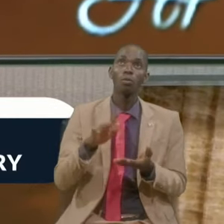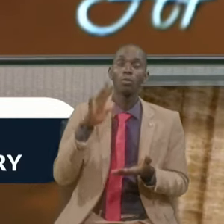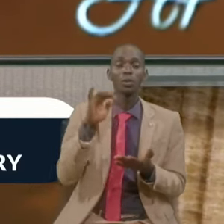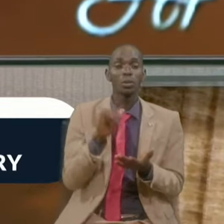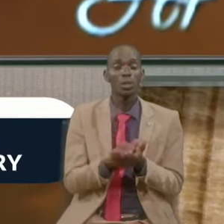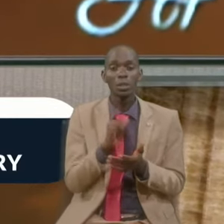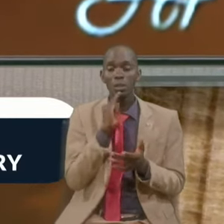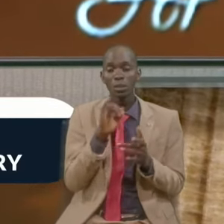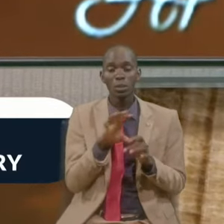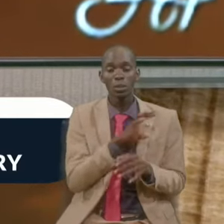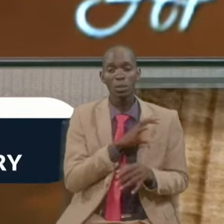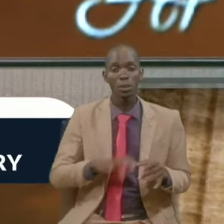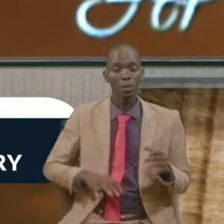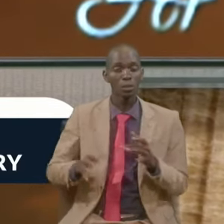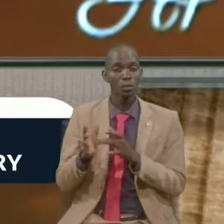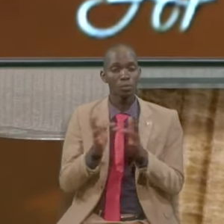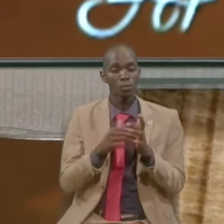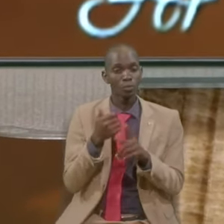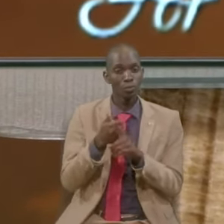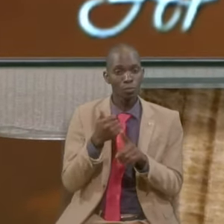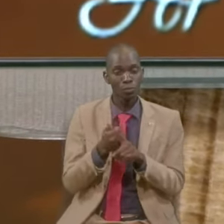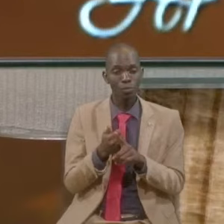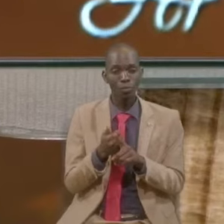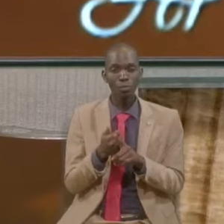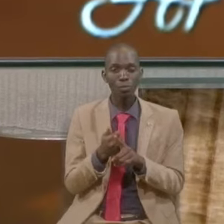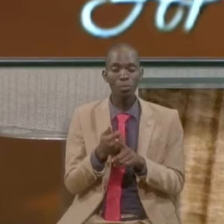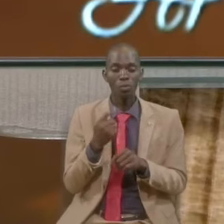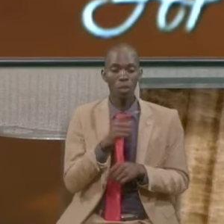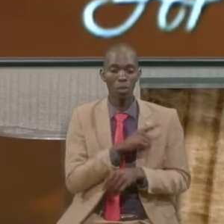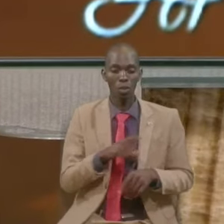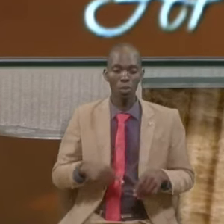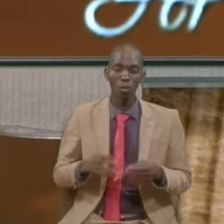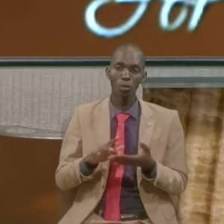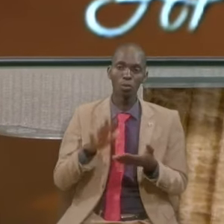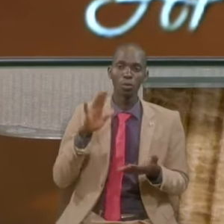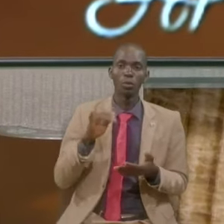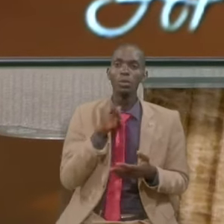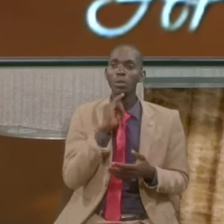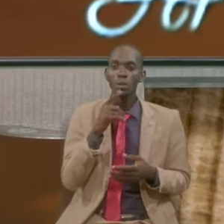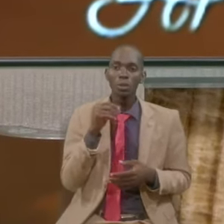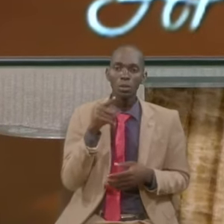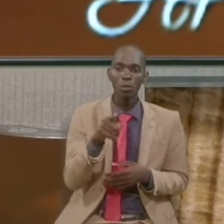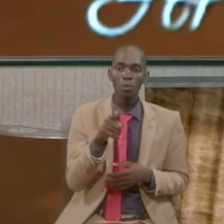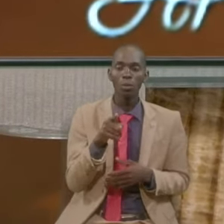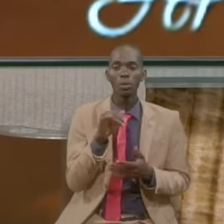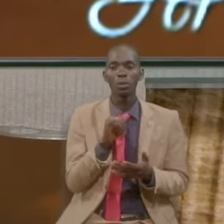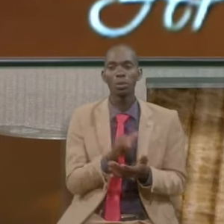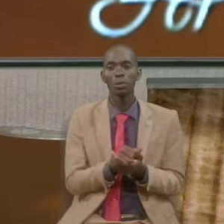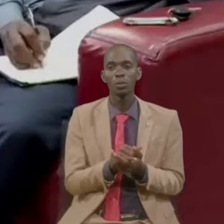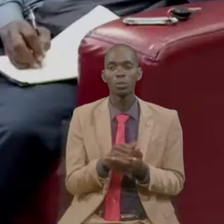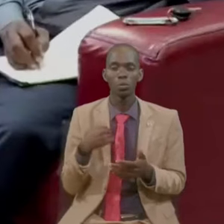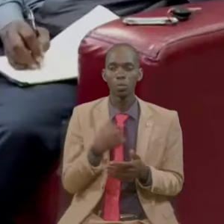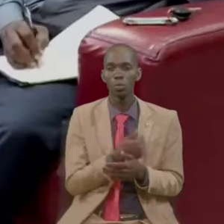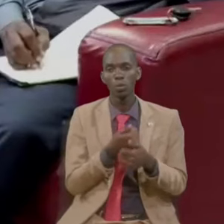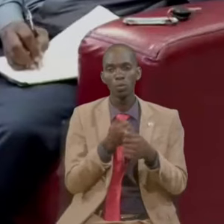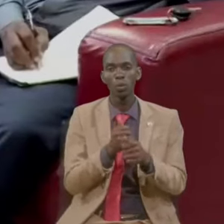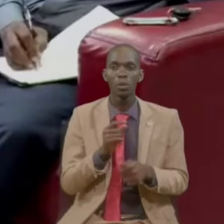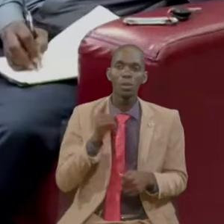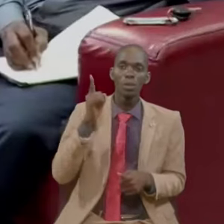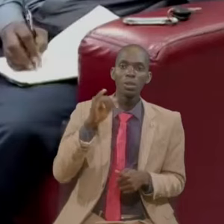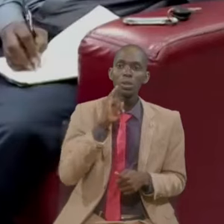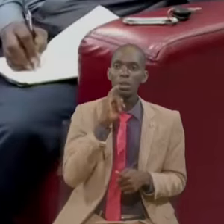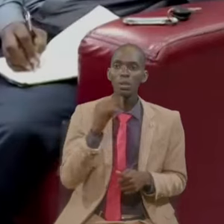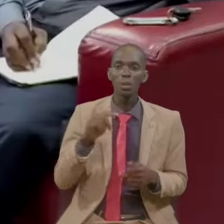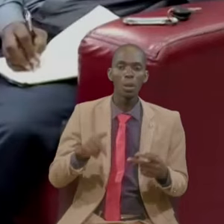himself, the Lord of glory. He is the one we follow. He is a perfect example.